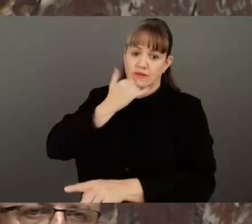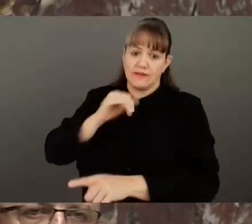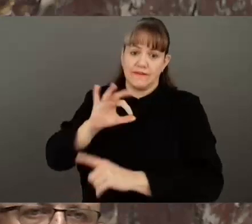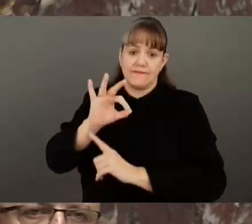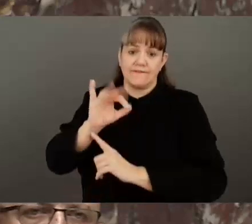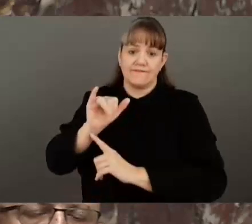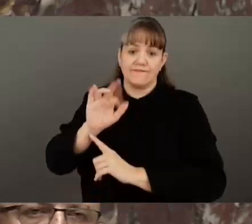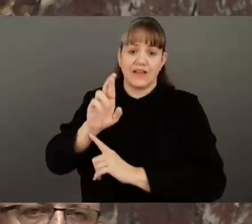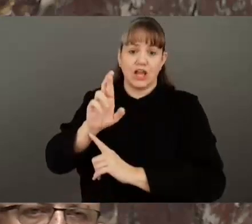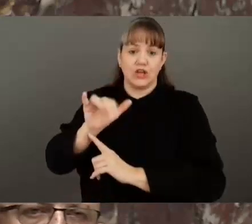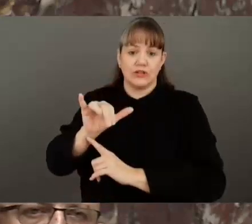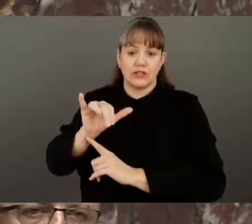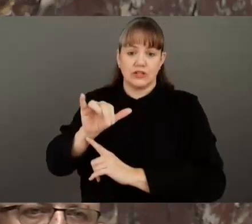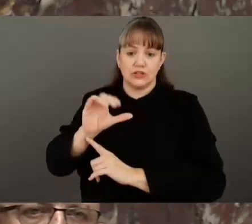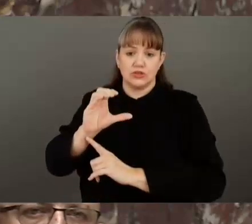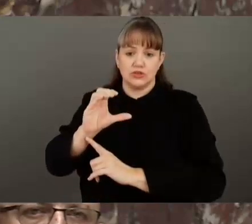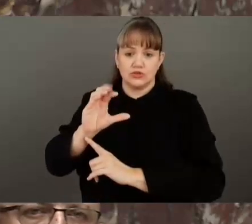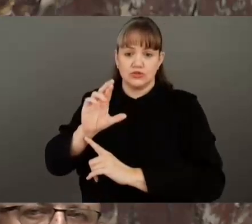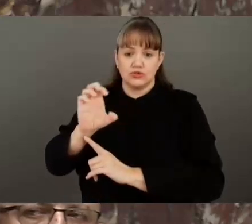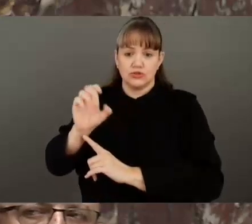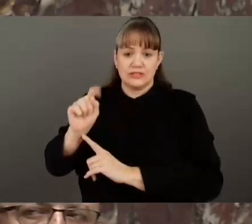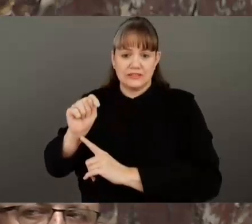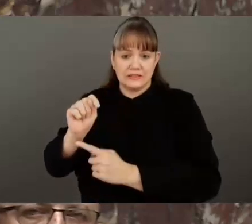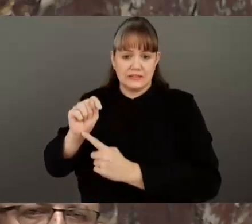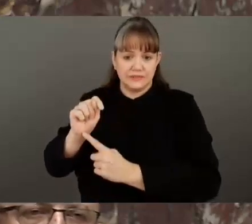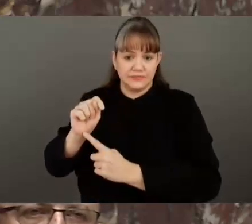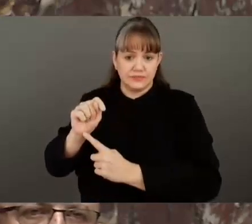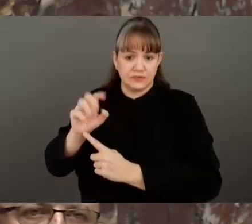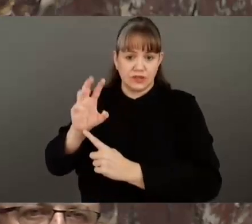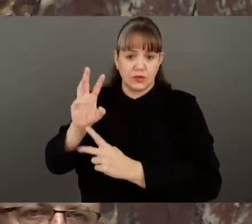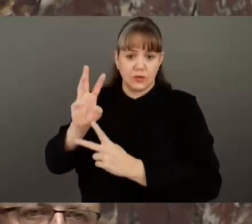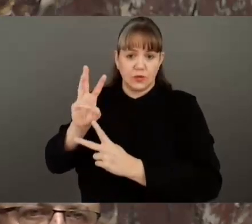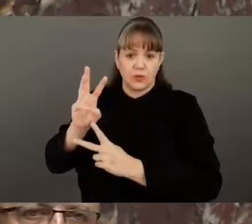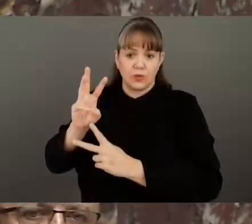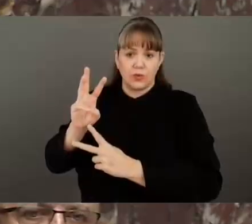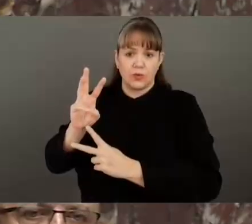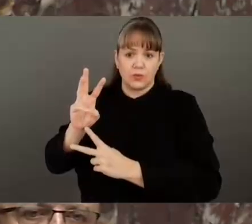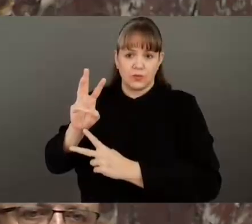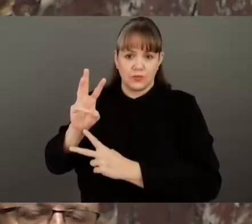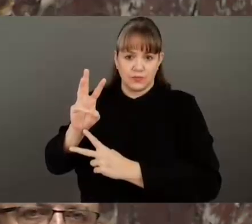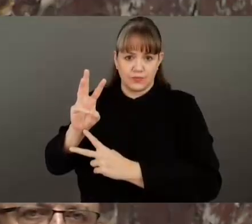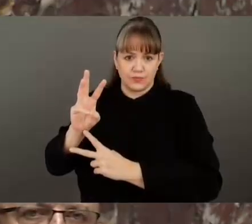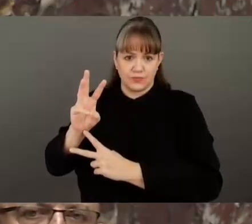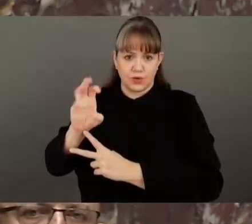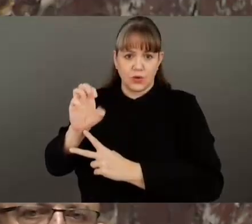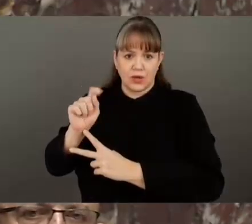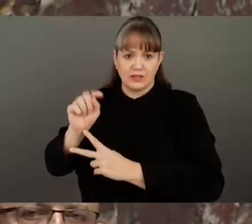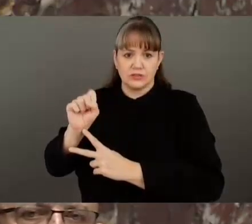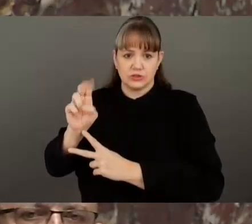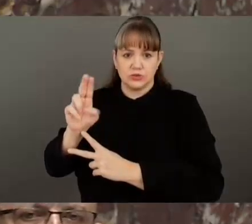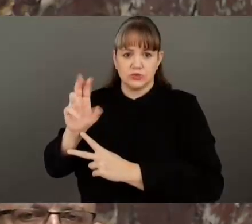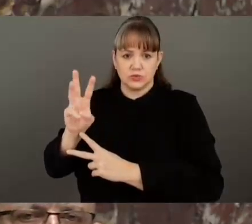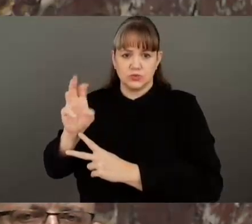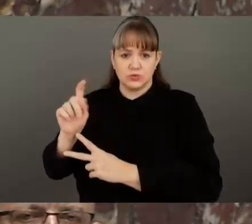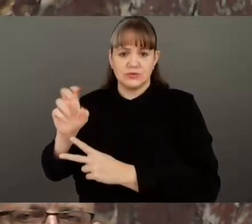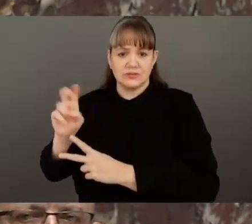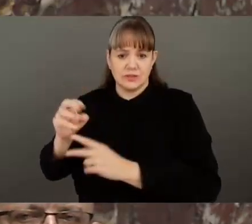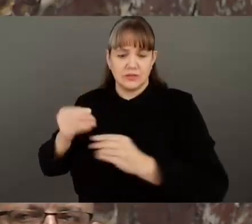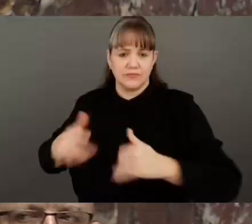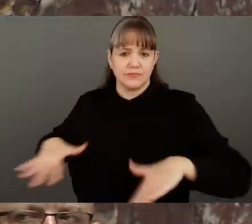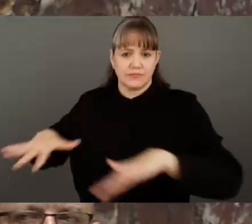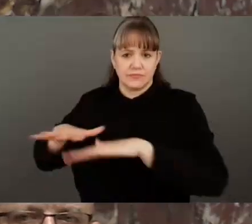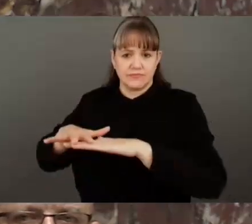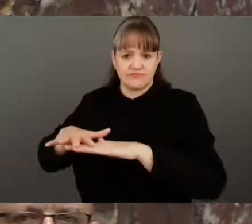yet still this government sees its deployment fit. So, to the Minister of Public Safety and